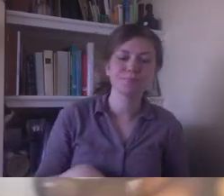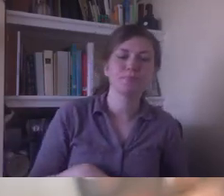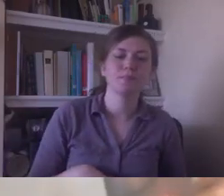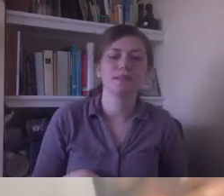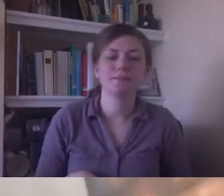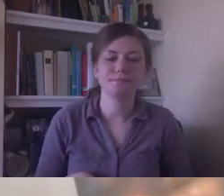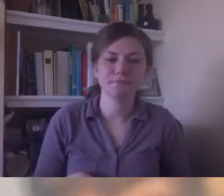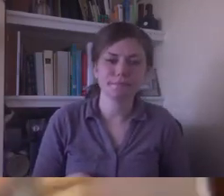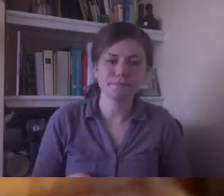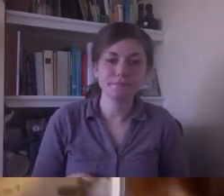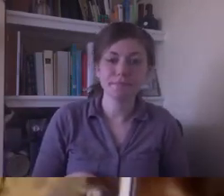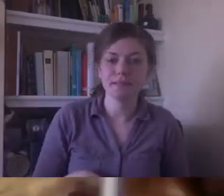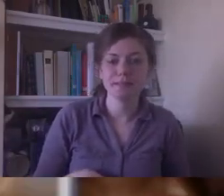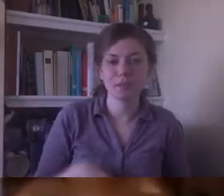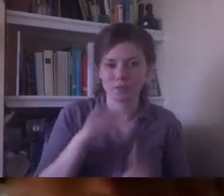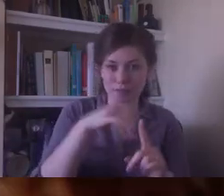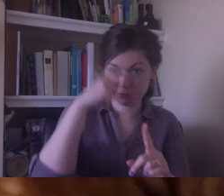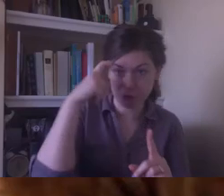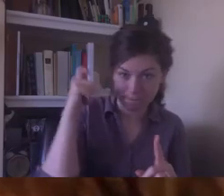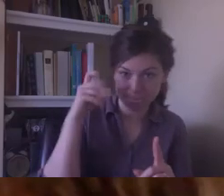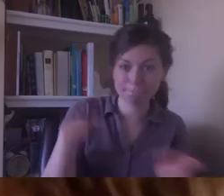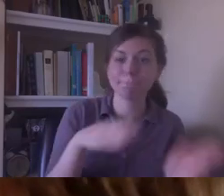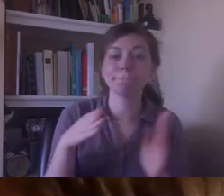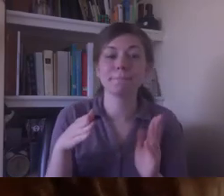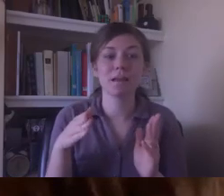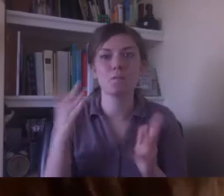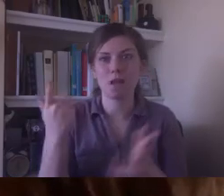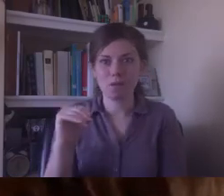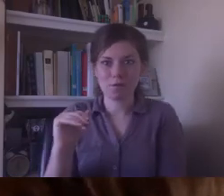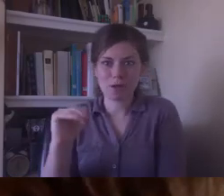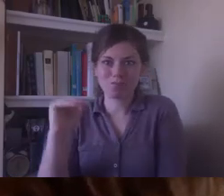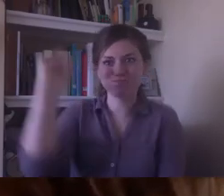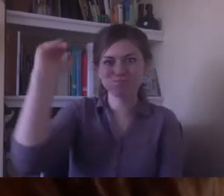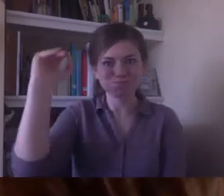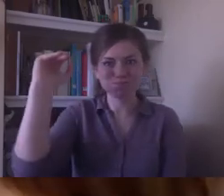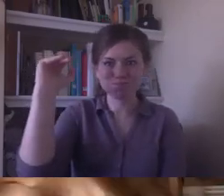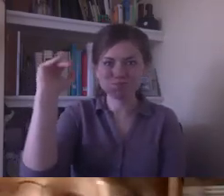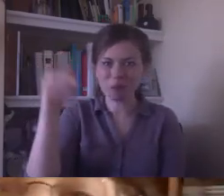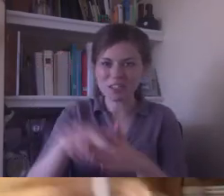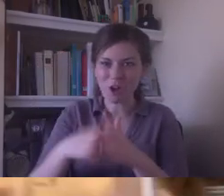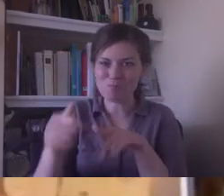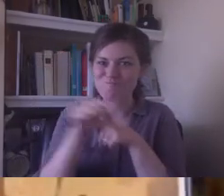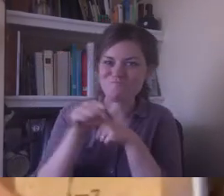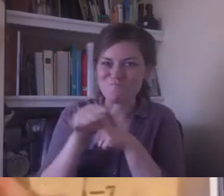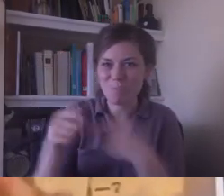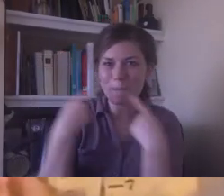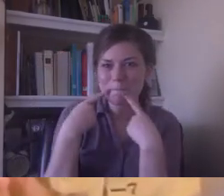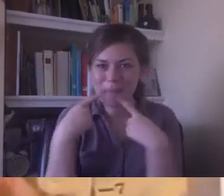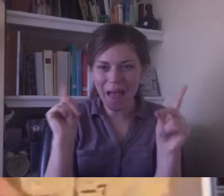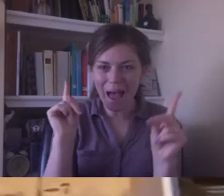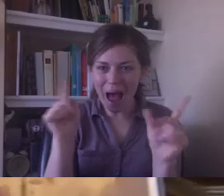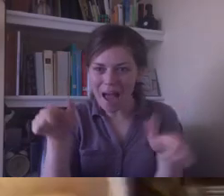There he's dreaming of it. And when he was big enough, he started training. Finally,